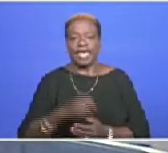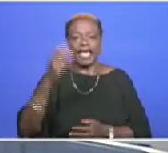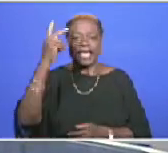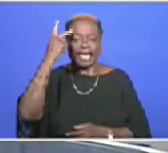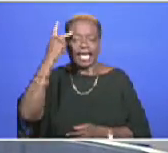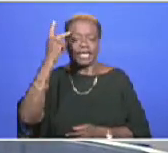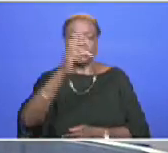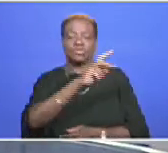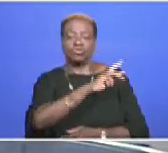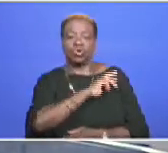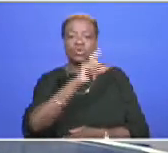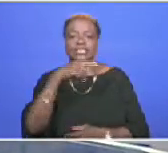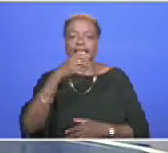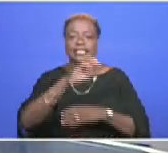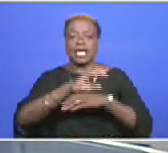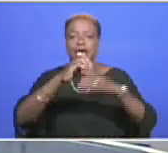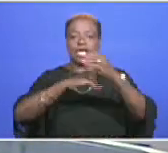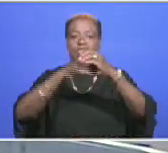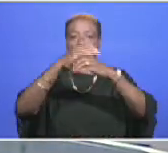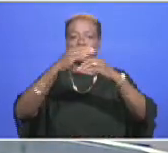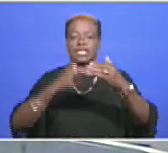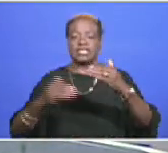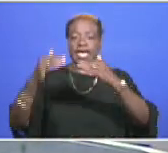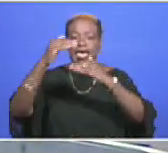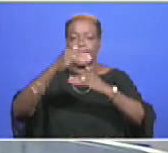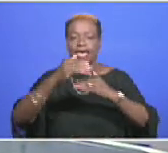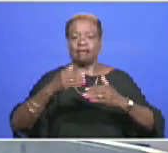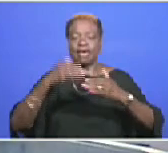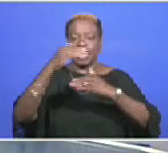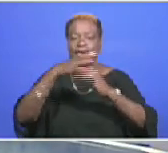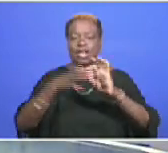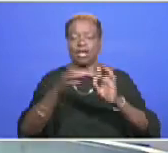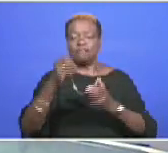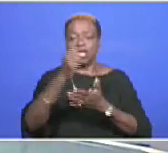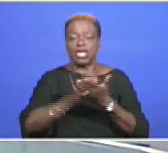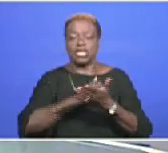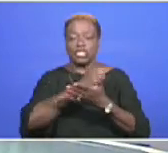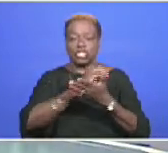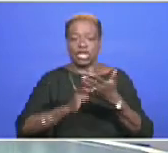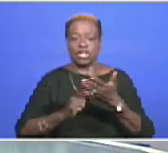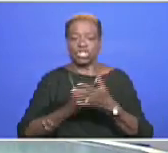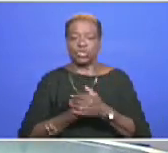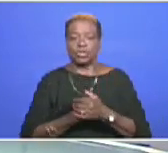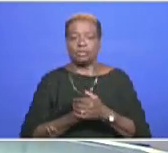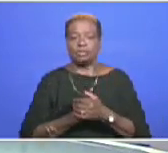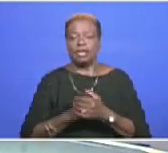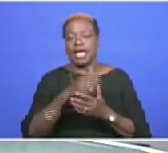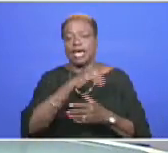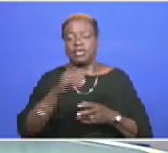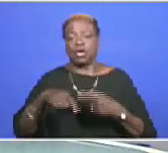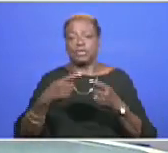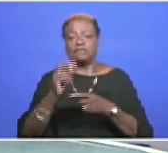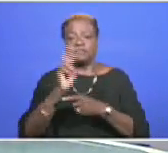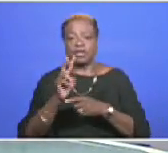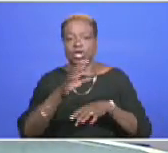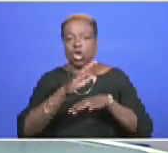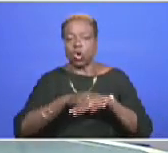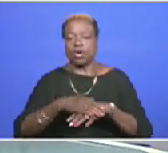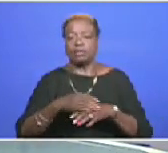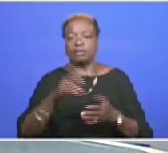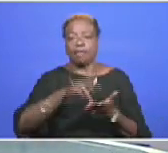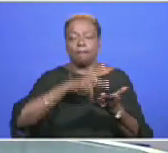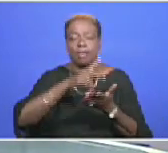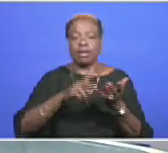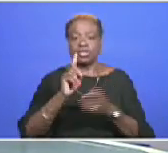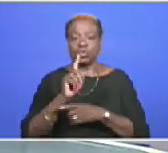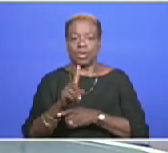Roll, says construction is slightly ahead of schedule with infrastructure, and they're ready to go vertical on phase one. He said the